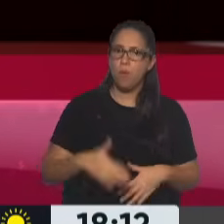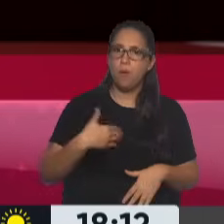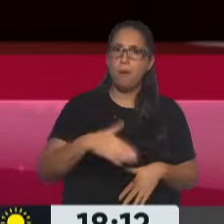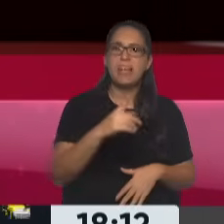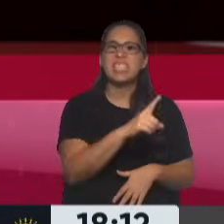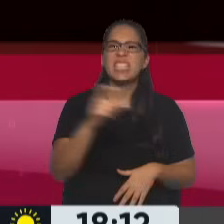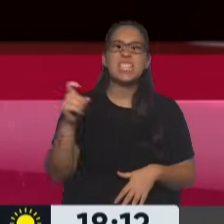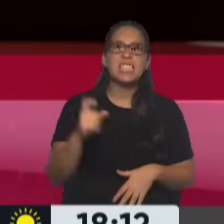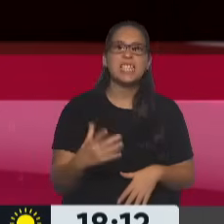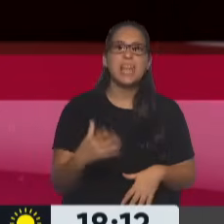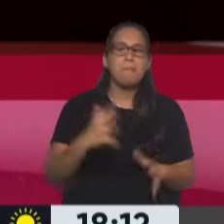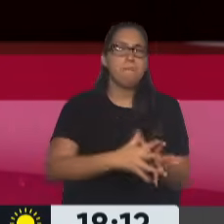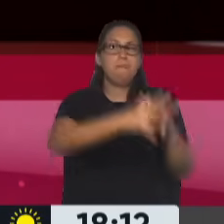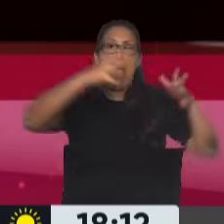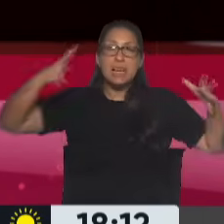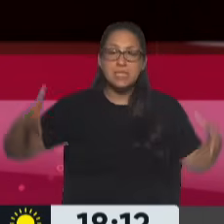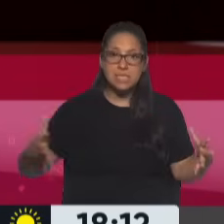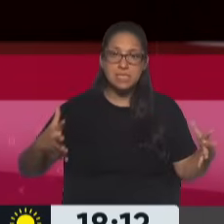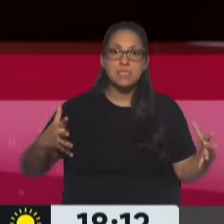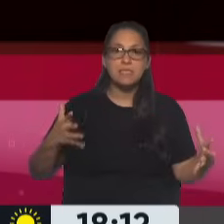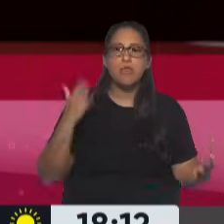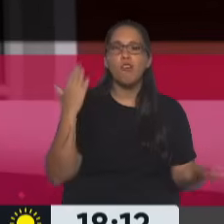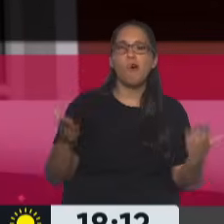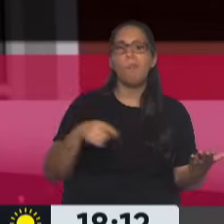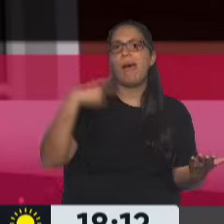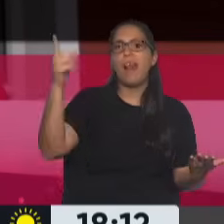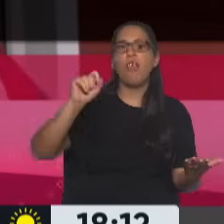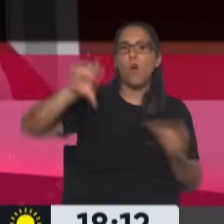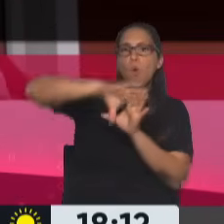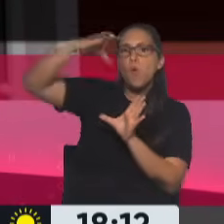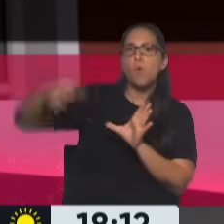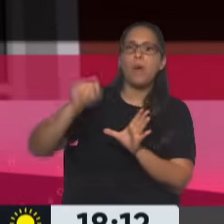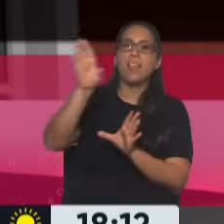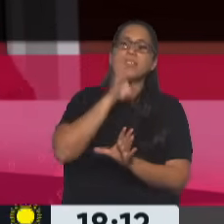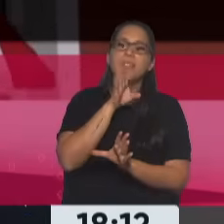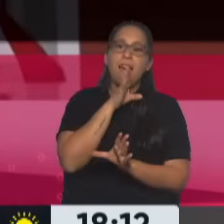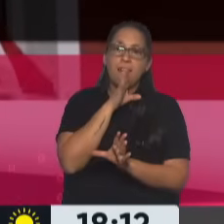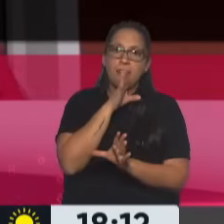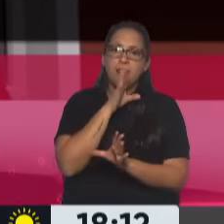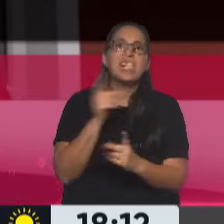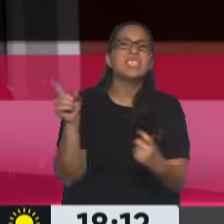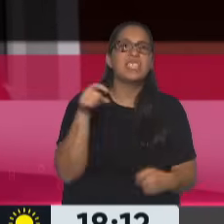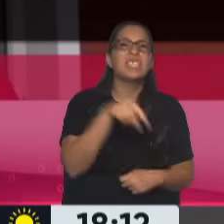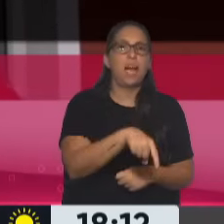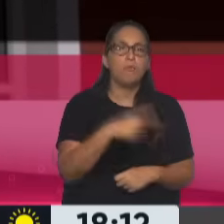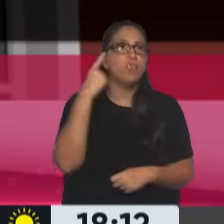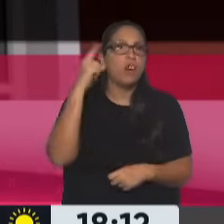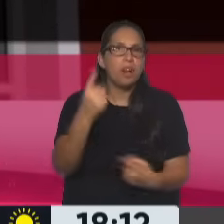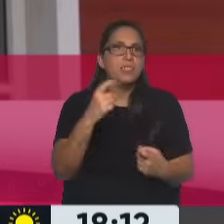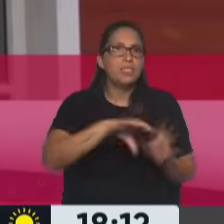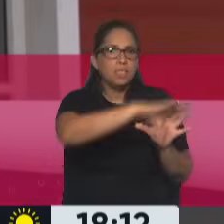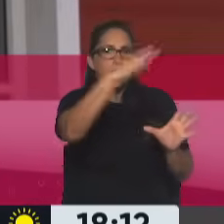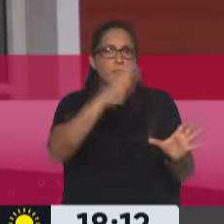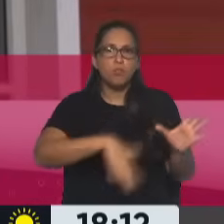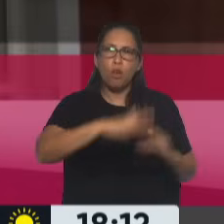be Israel times probably 100. And we need it. I think we need it. And it's all going to be made in the United